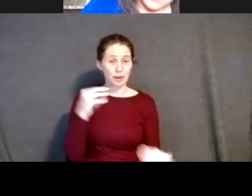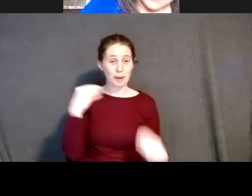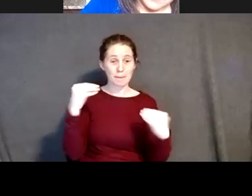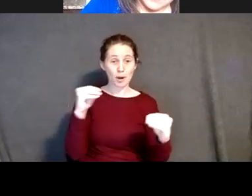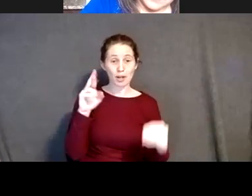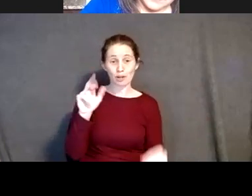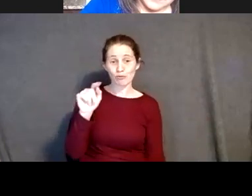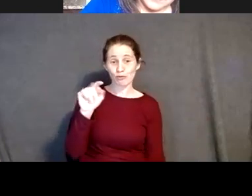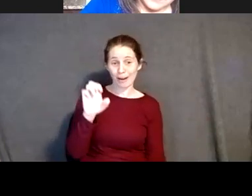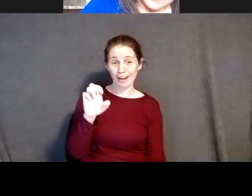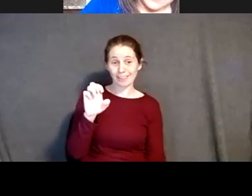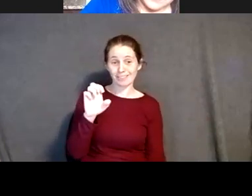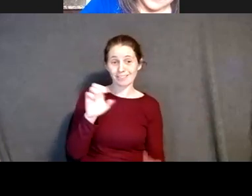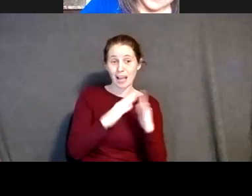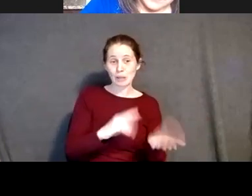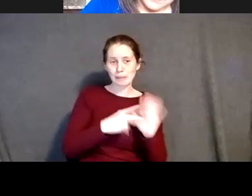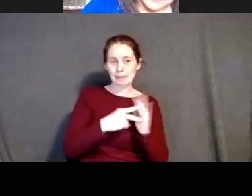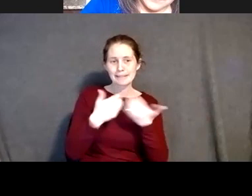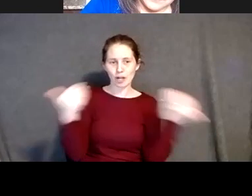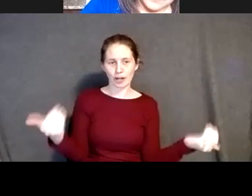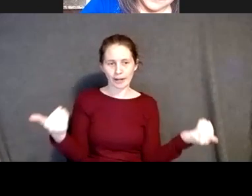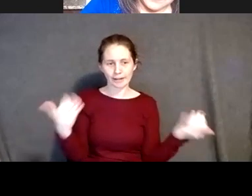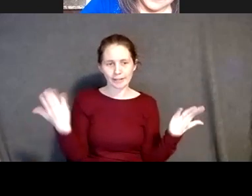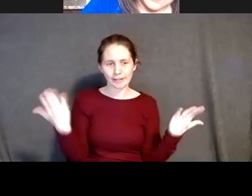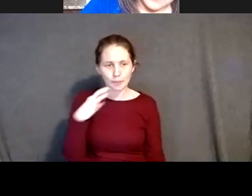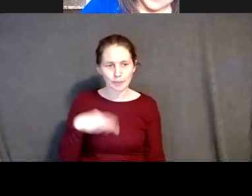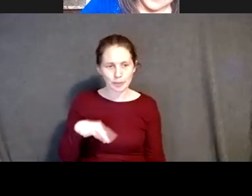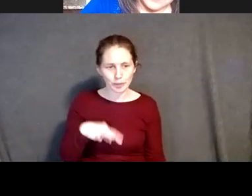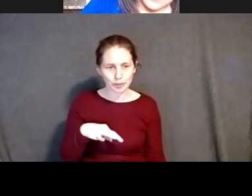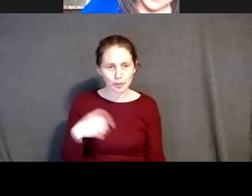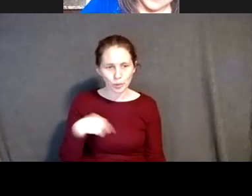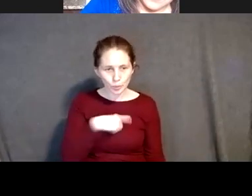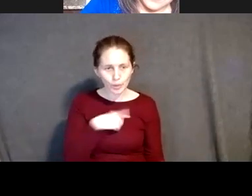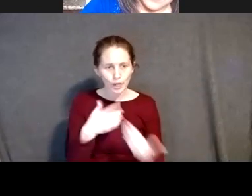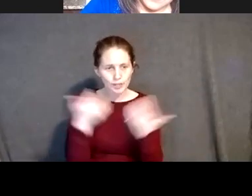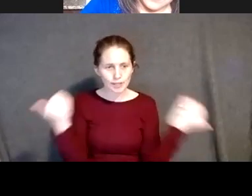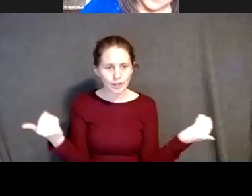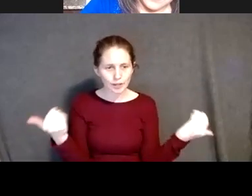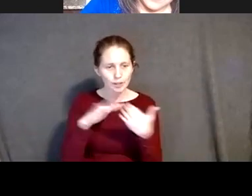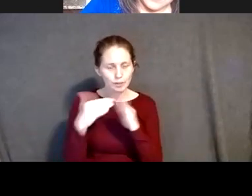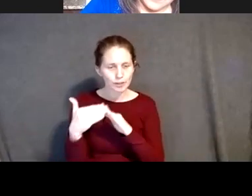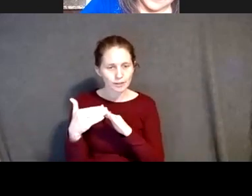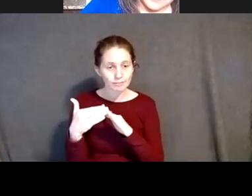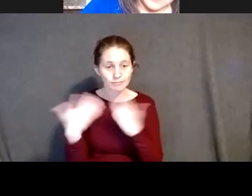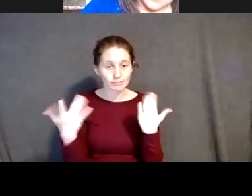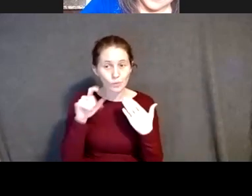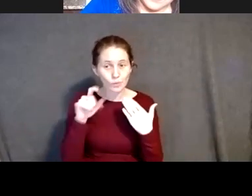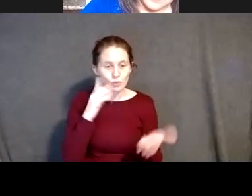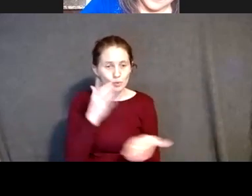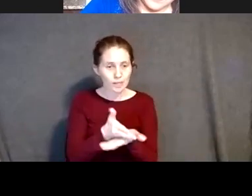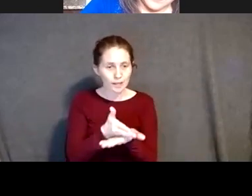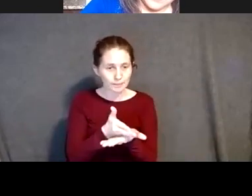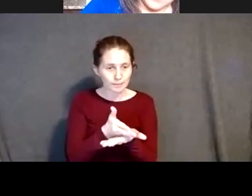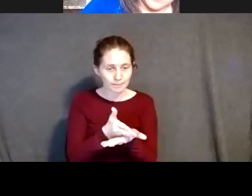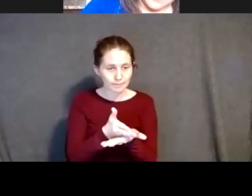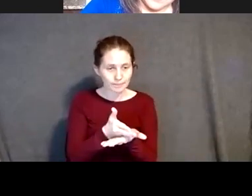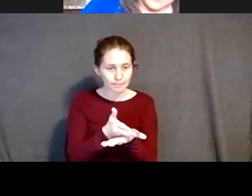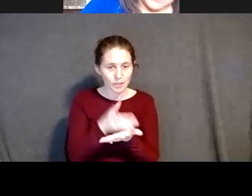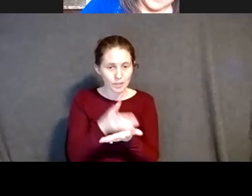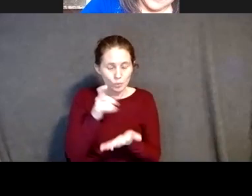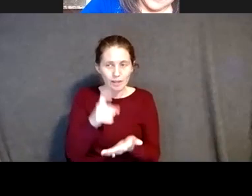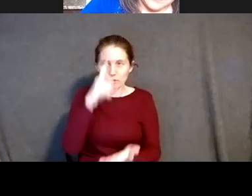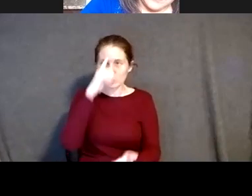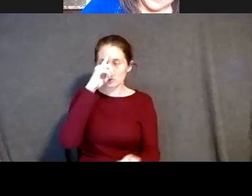you're building segregated housing in Pittsburgh. We are a segregated community, and we have to stop it. That means we have to